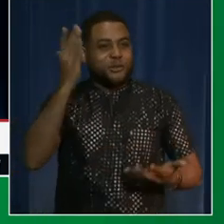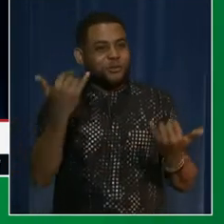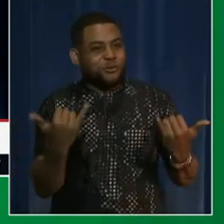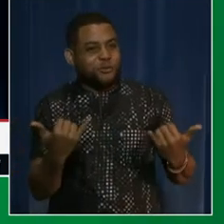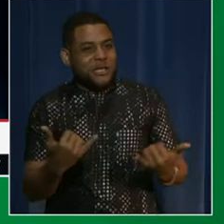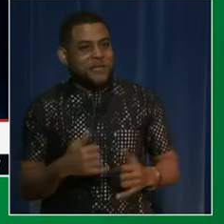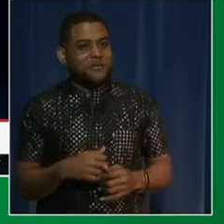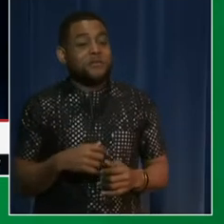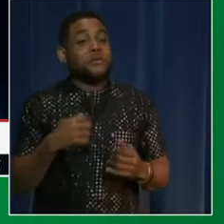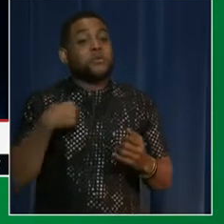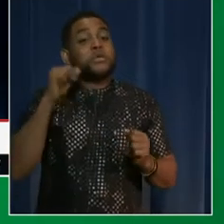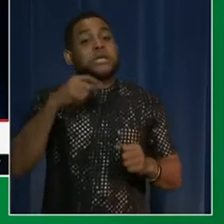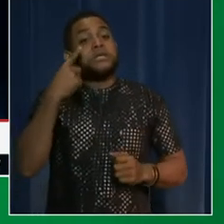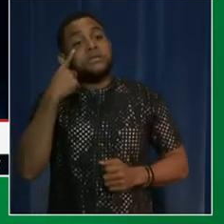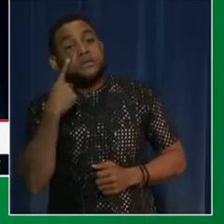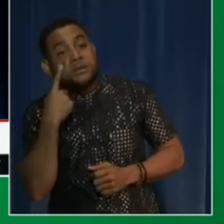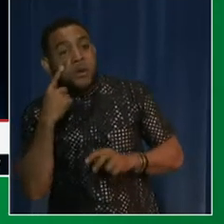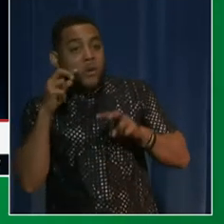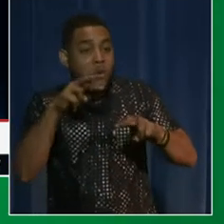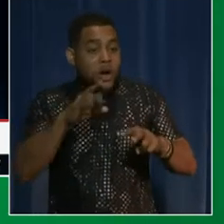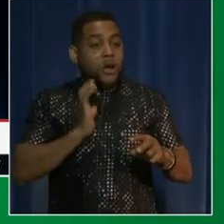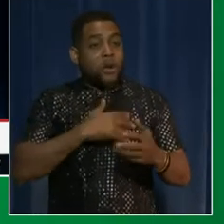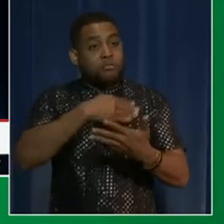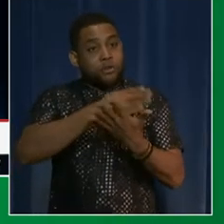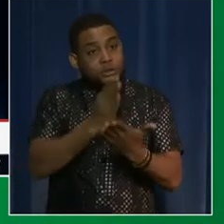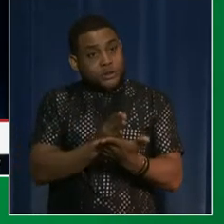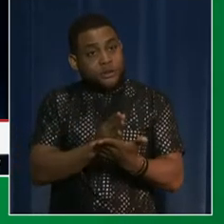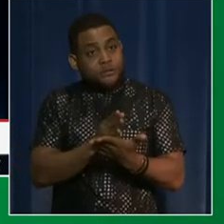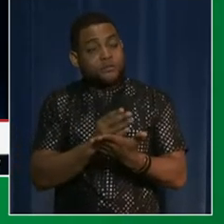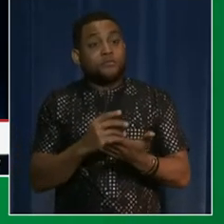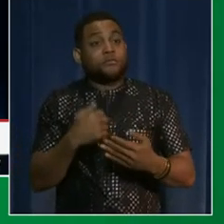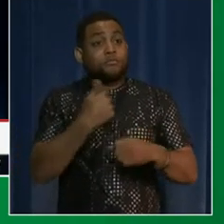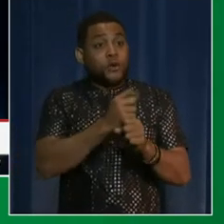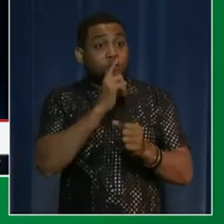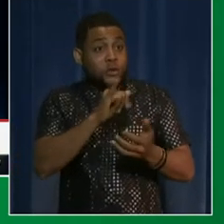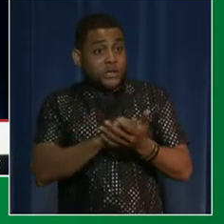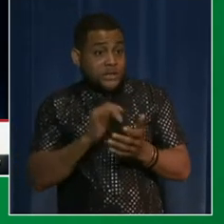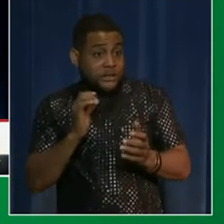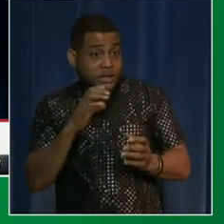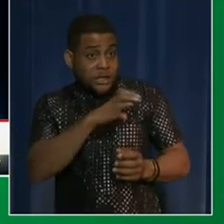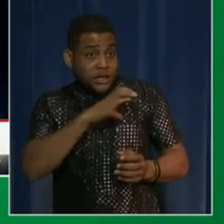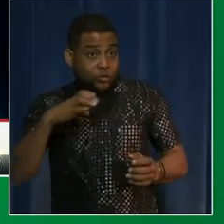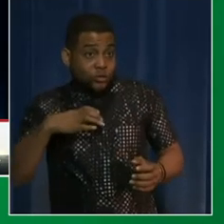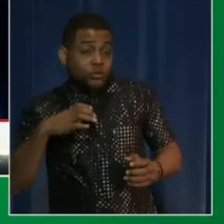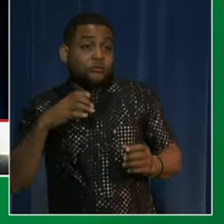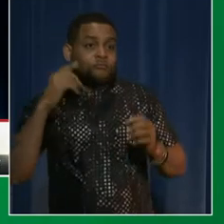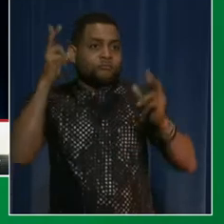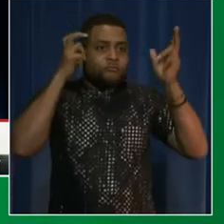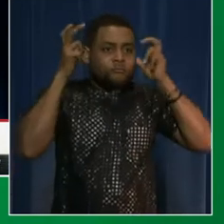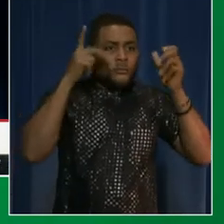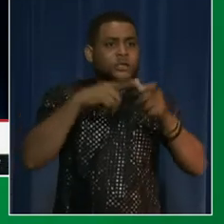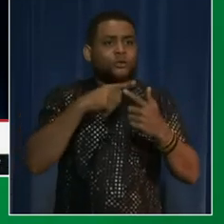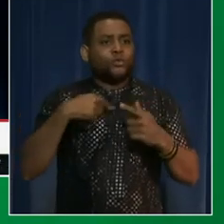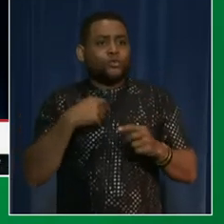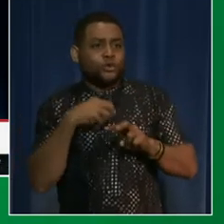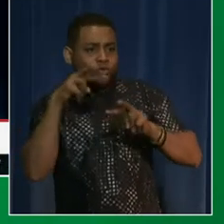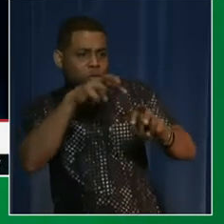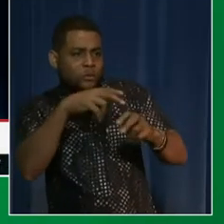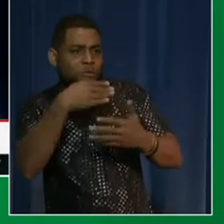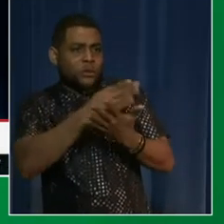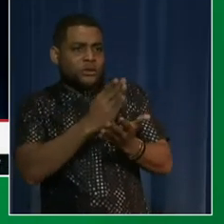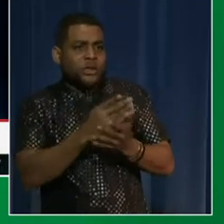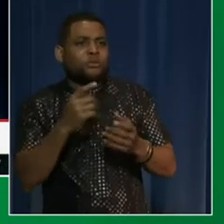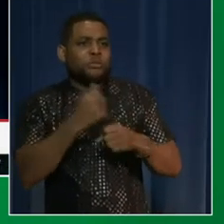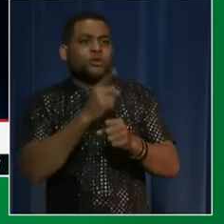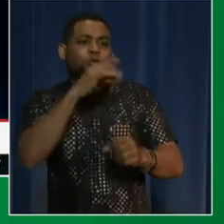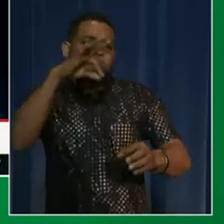budget. It's really important the council will take that up in hearings this month, next month, vote on it in May.